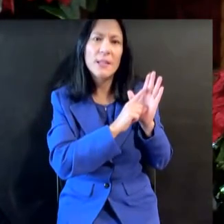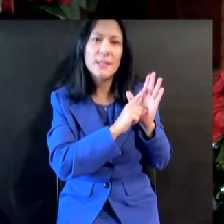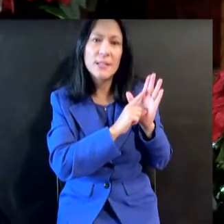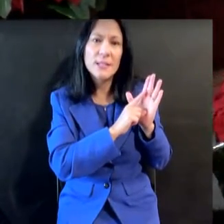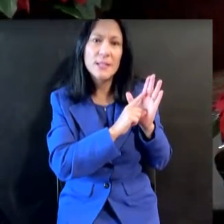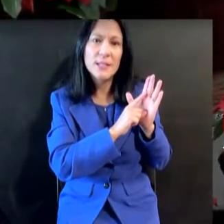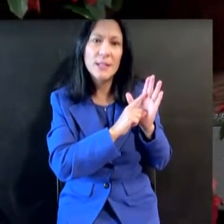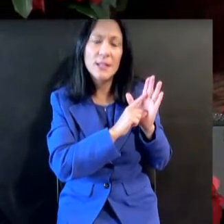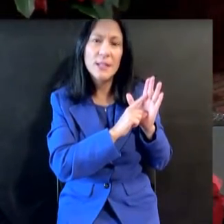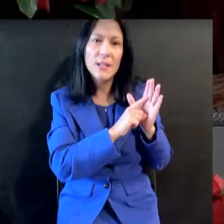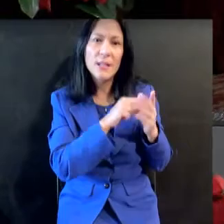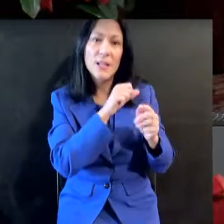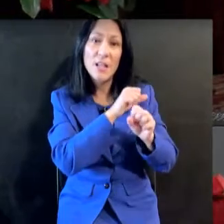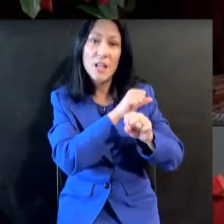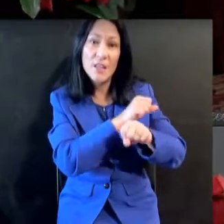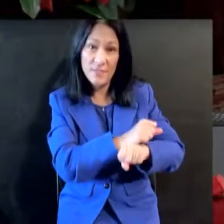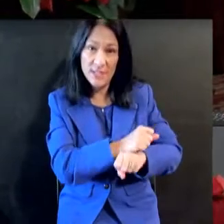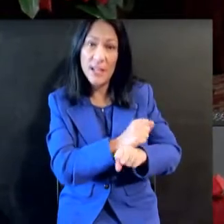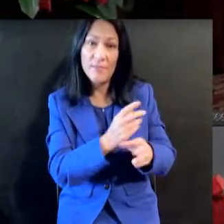of a slave.